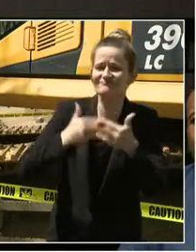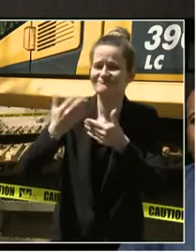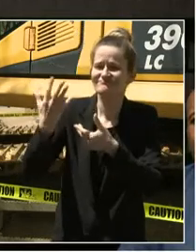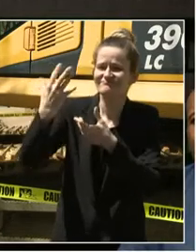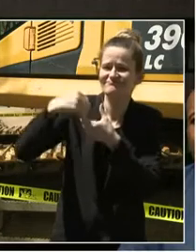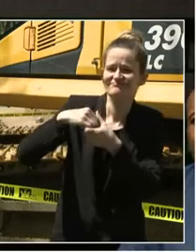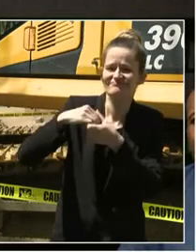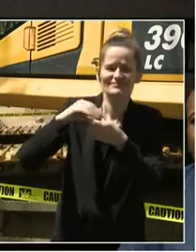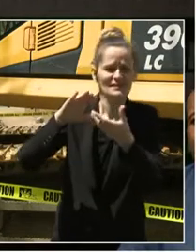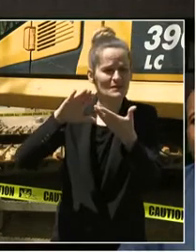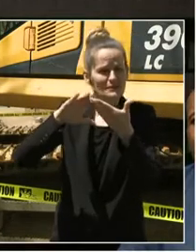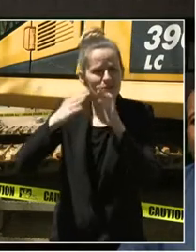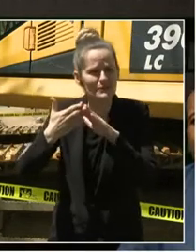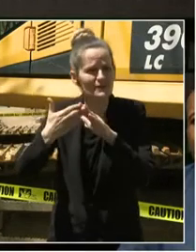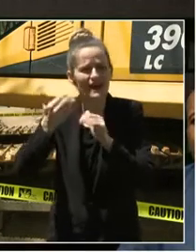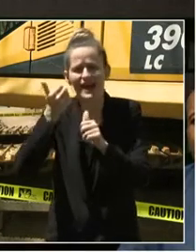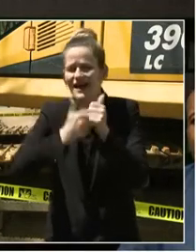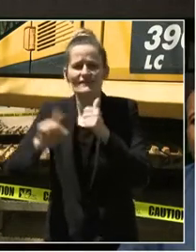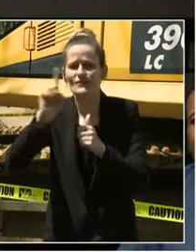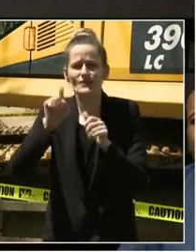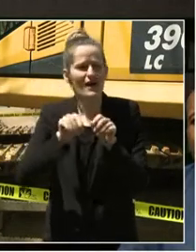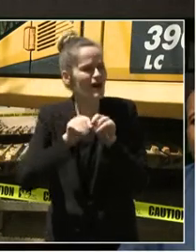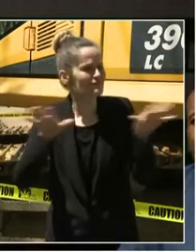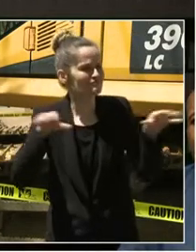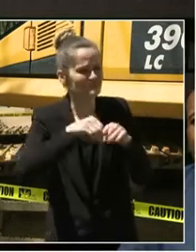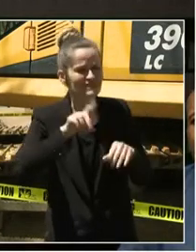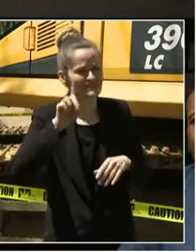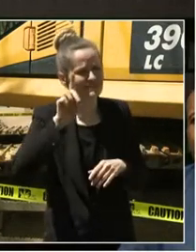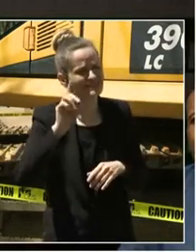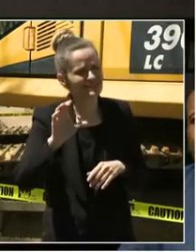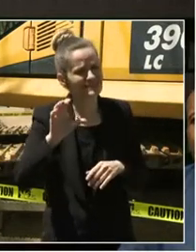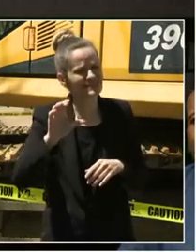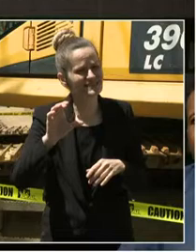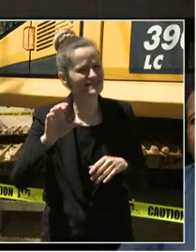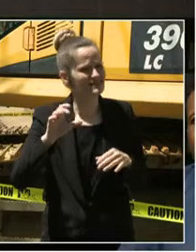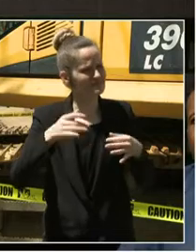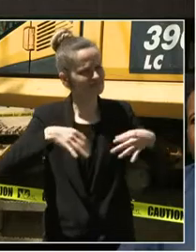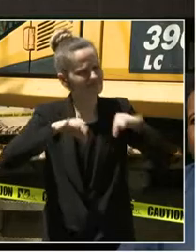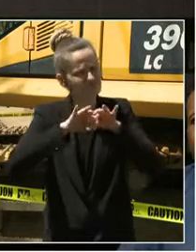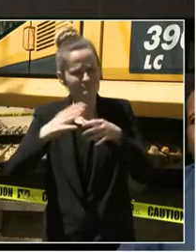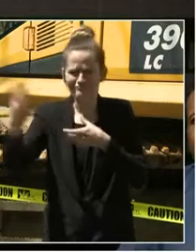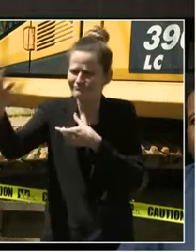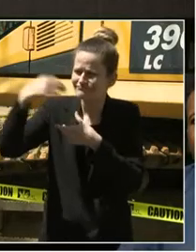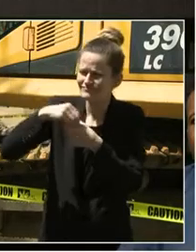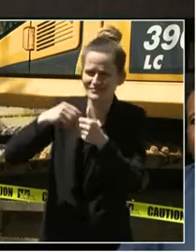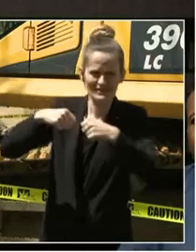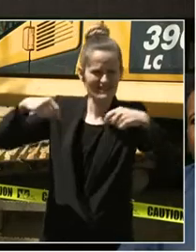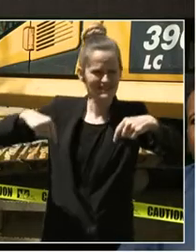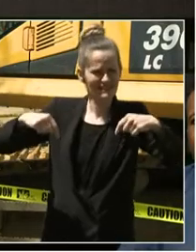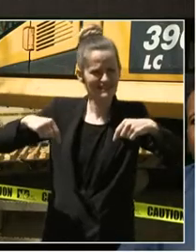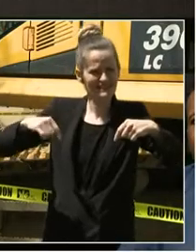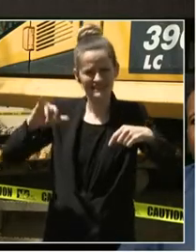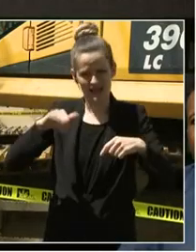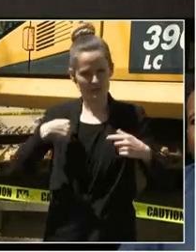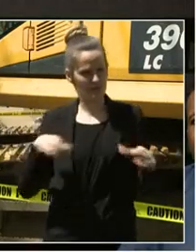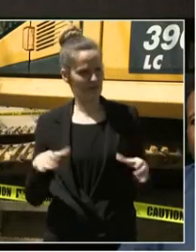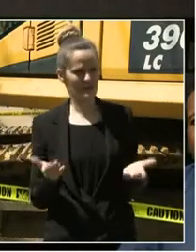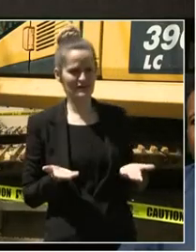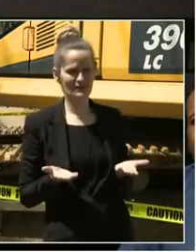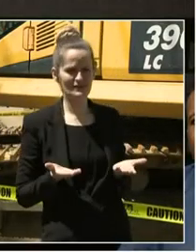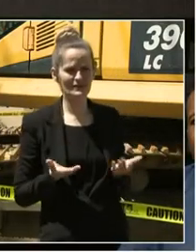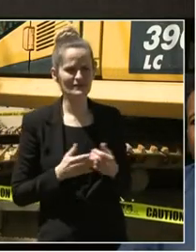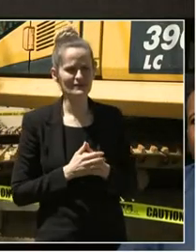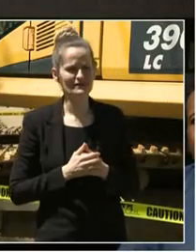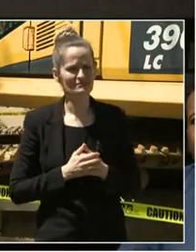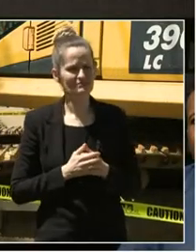of Columbia, and I am delighted to be a part of where we are today. There was a lawsuit that